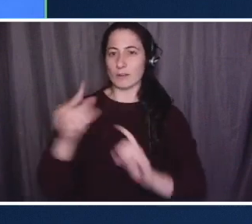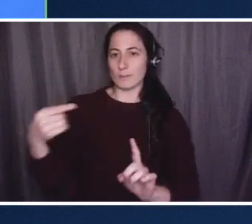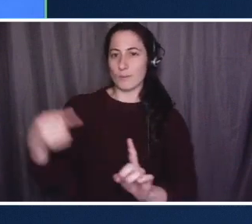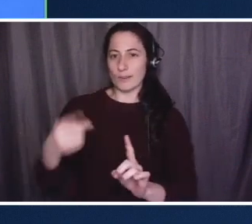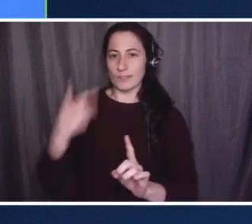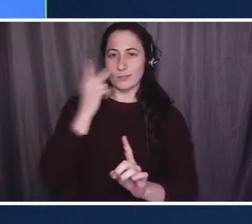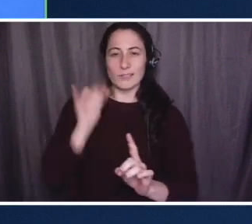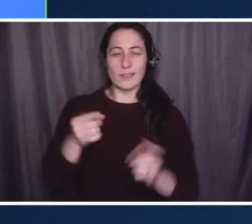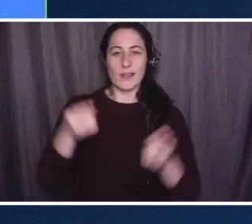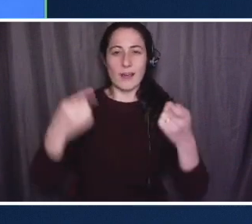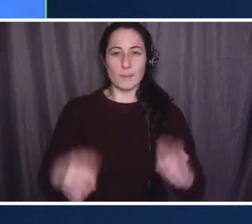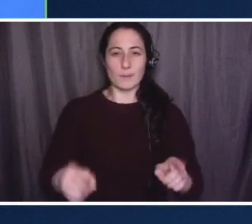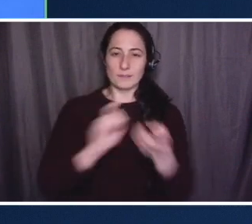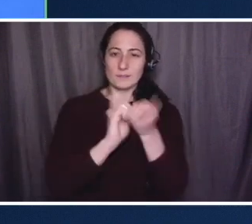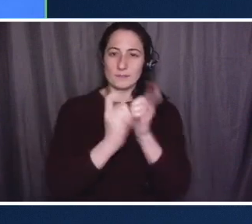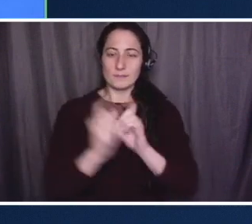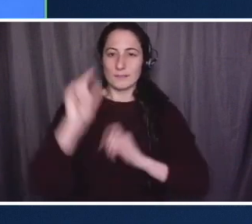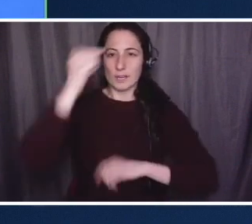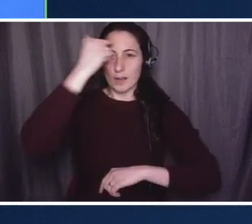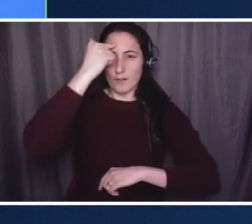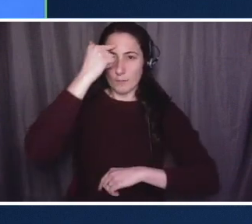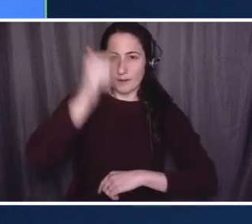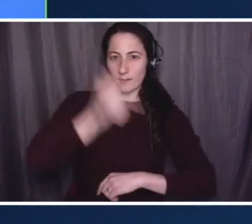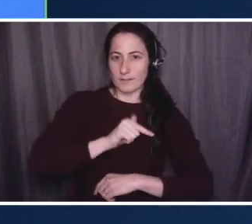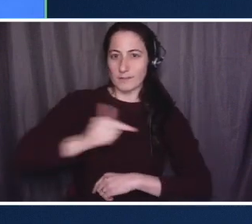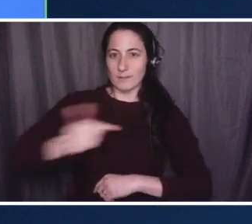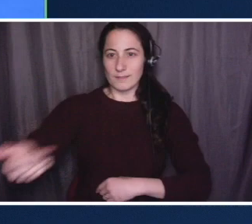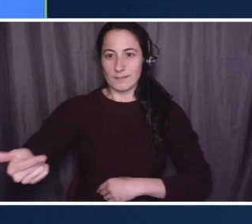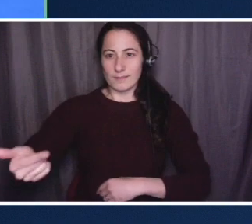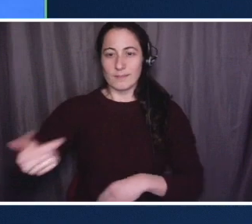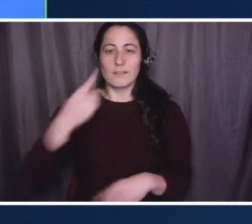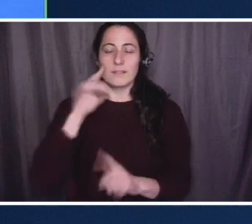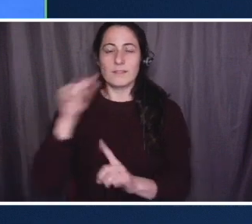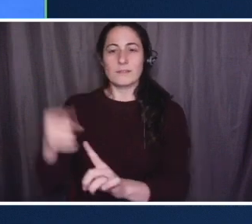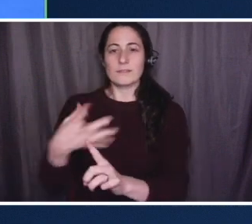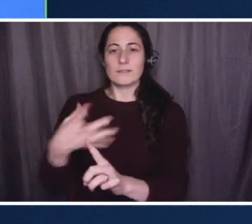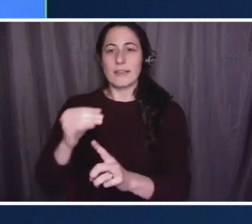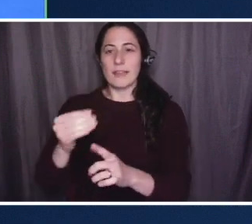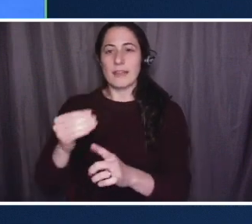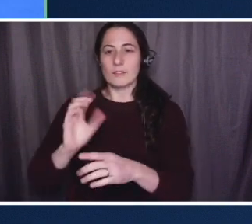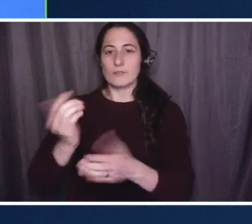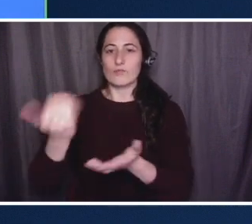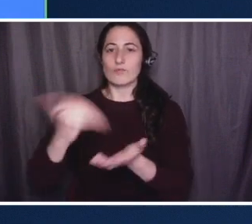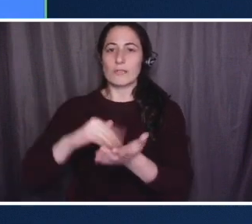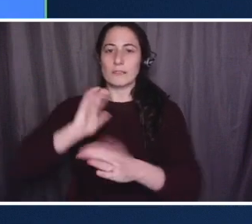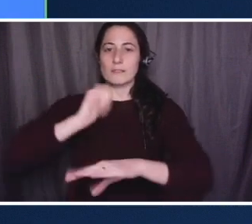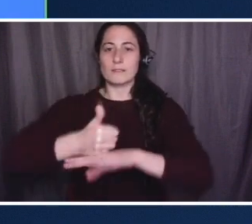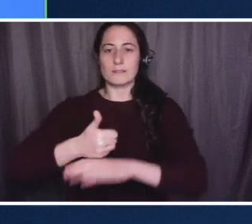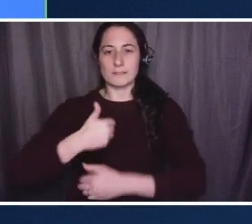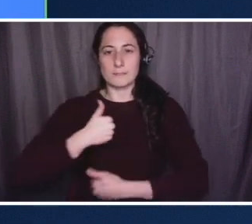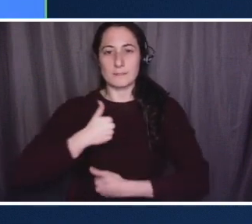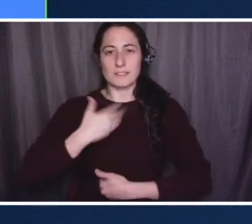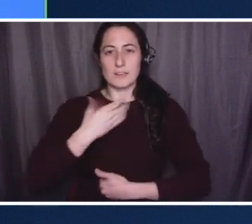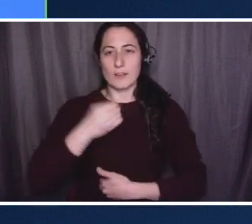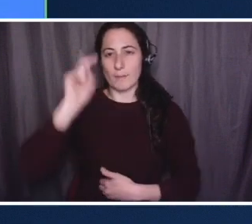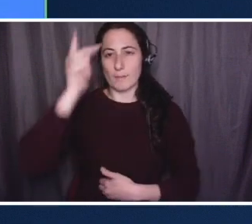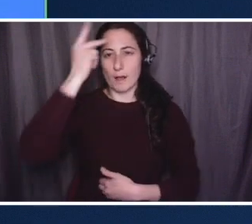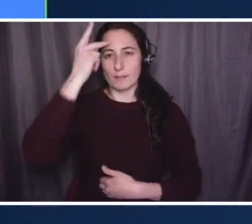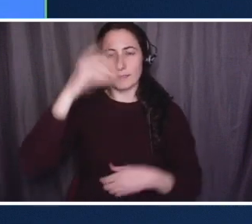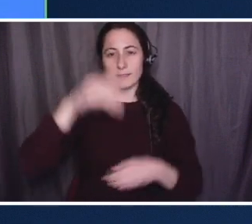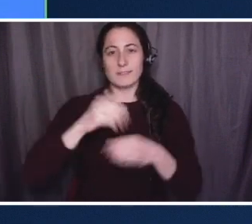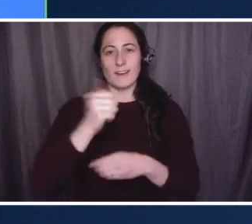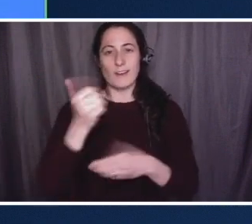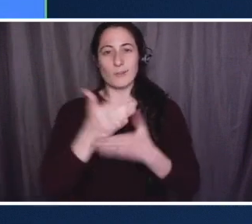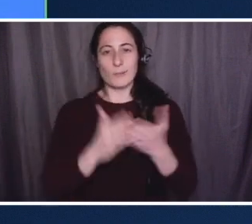of government and the re-entrenchment of the military and politics in other parts of West Africa. And